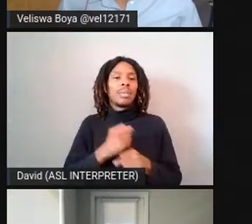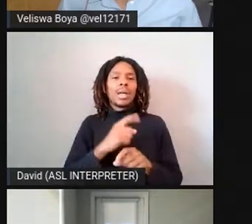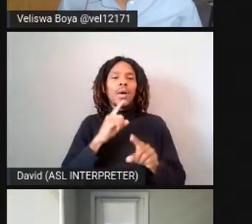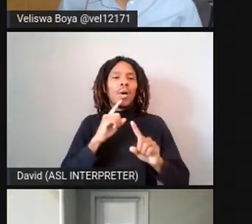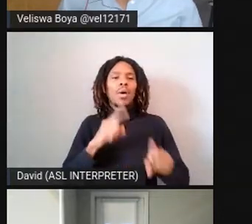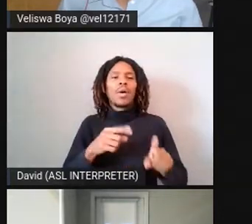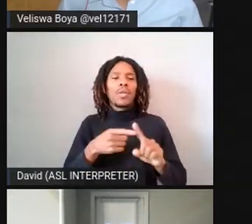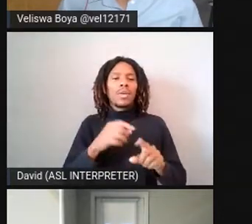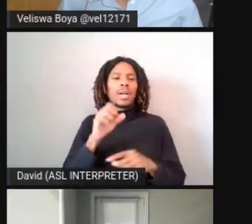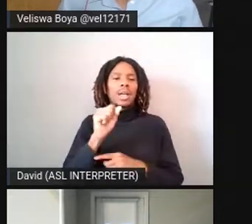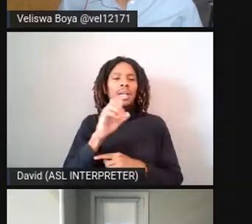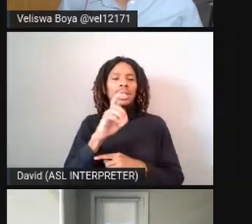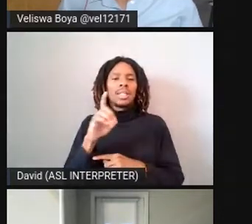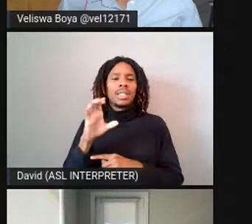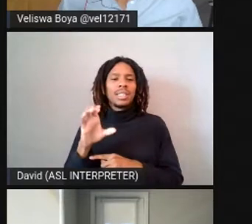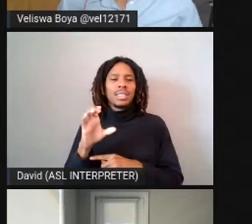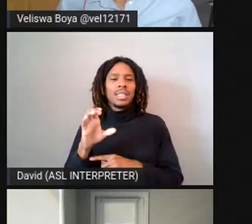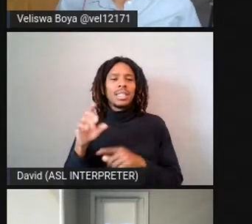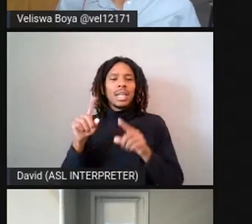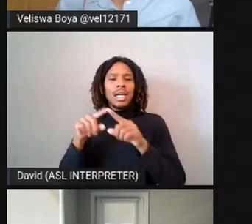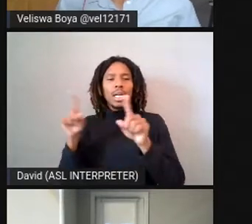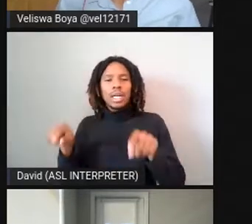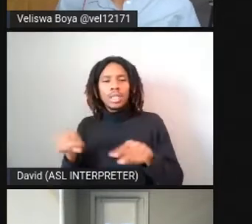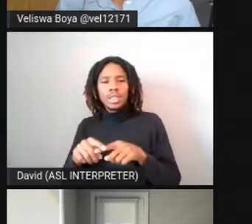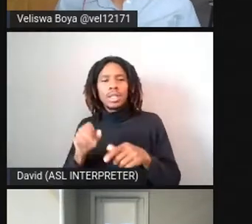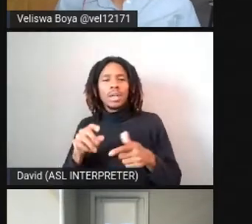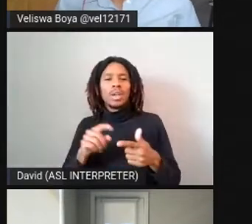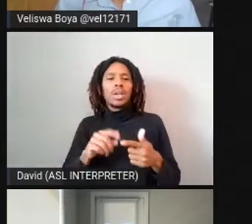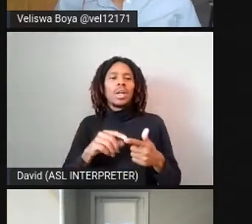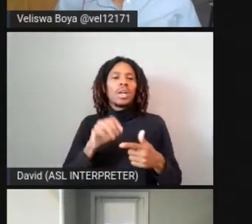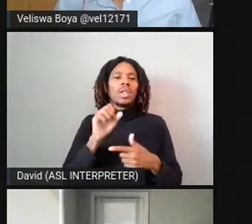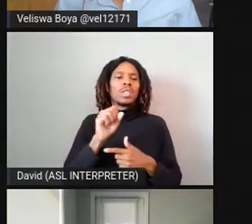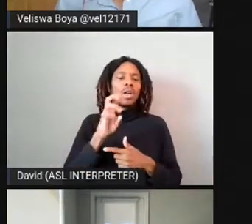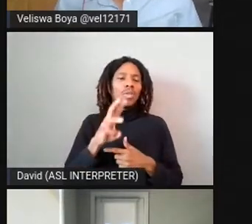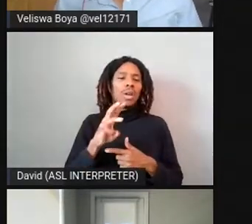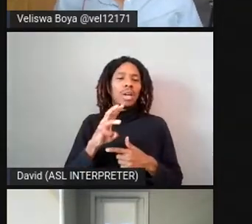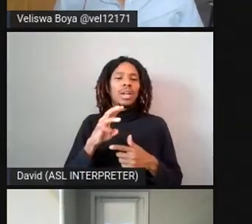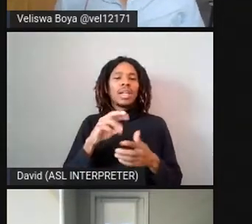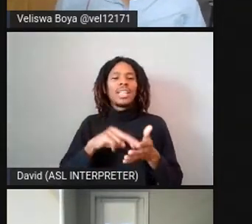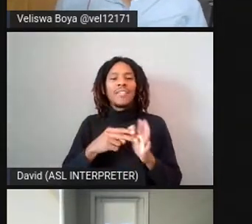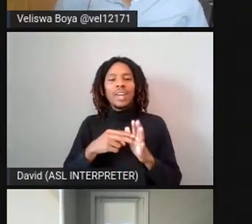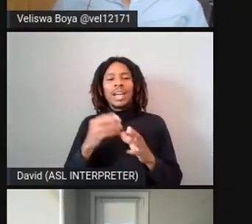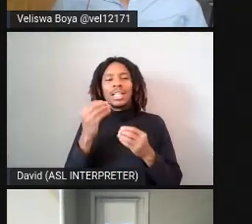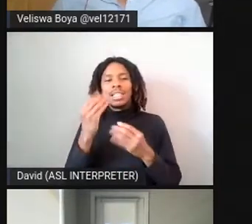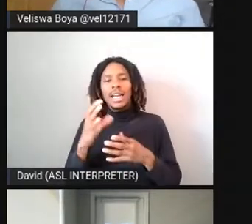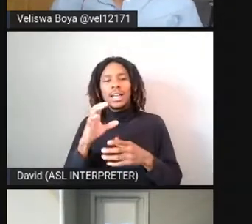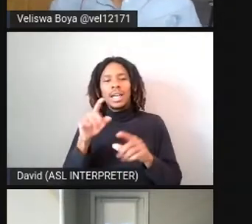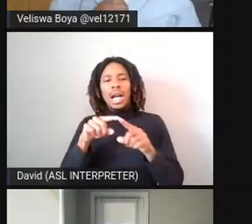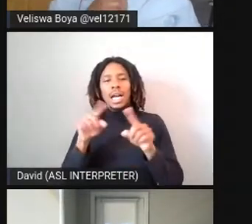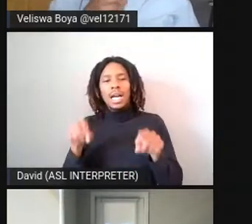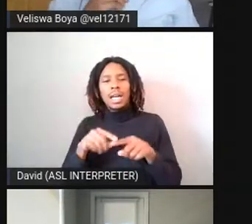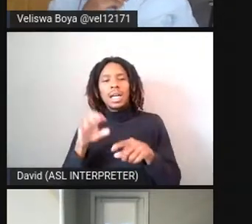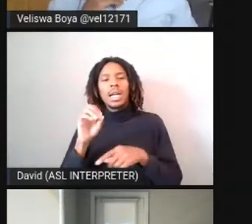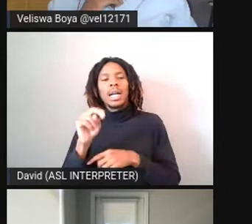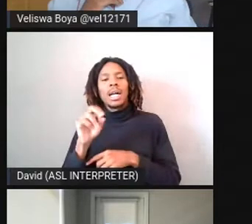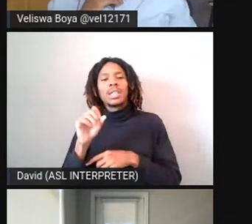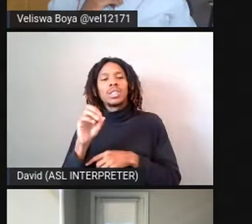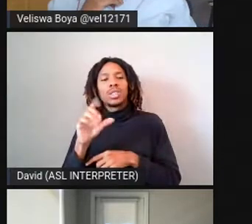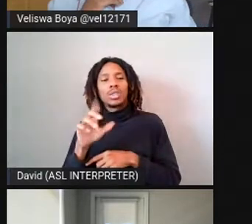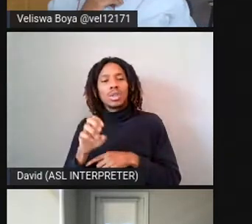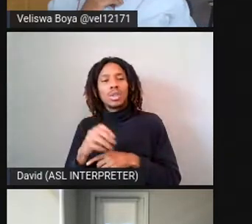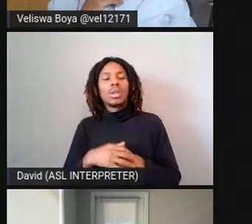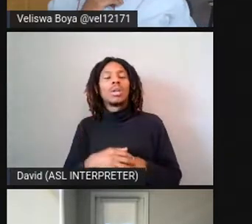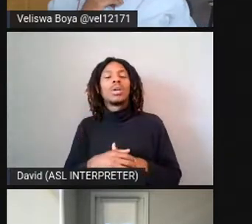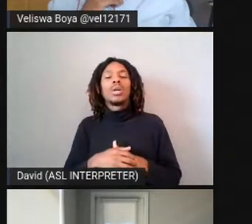the SDDC console or the software-defined data center console that they have. One thing I want to talk about respecting